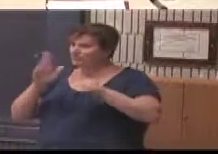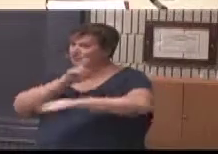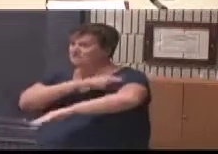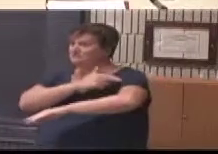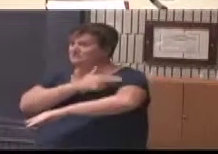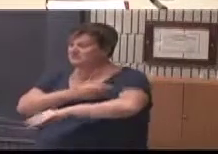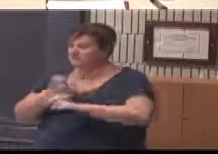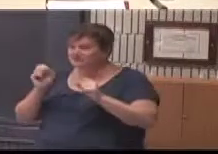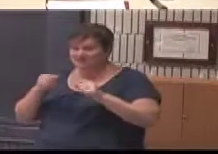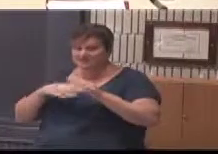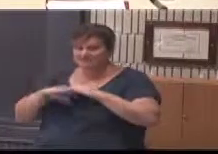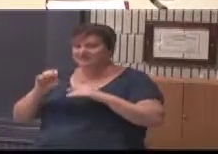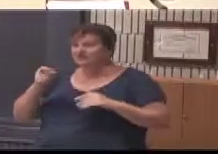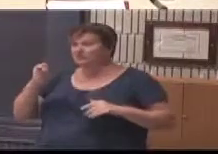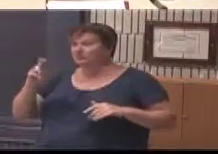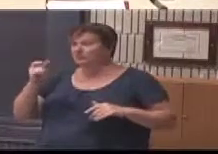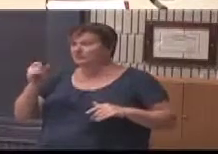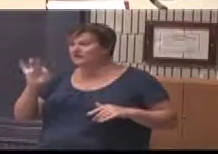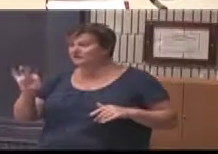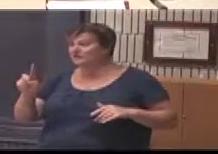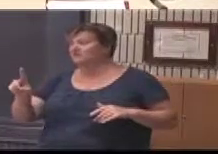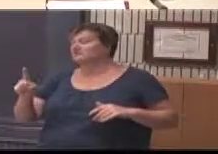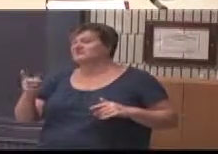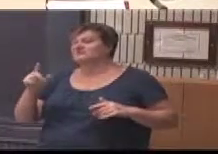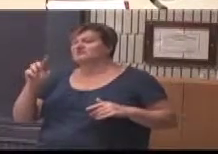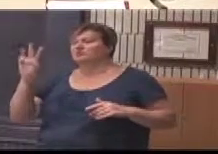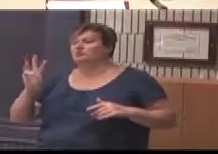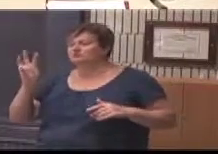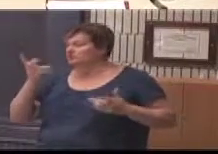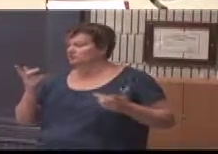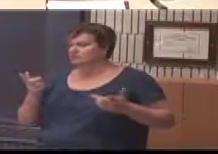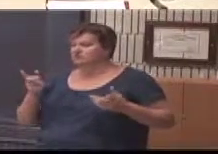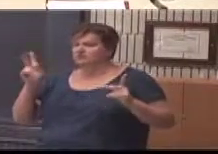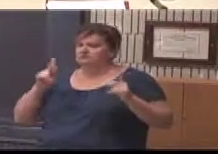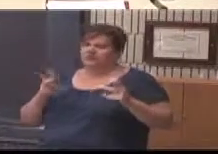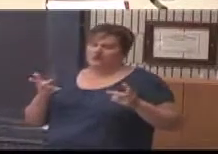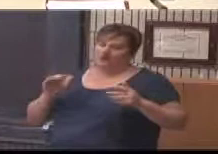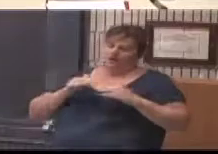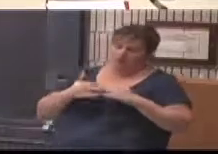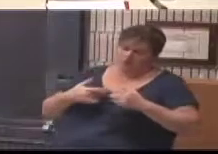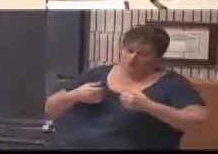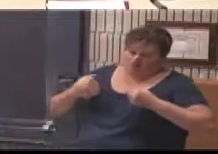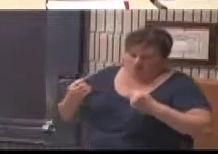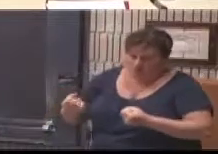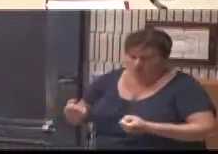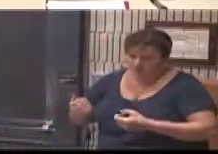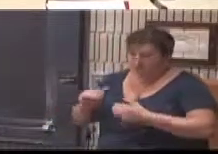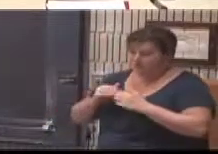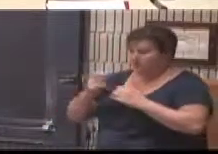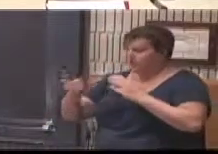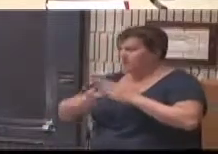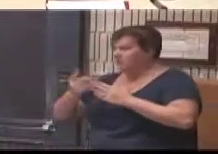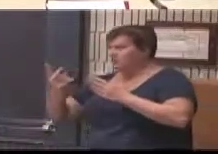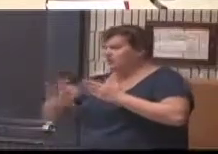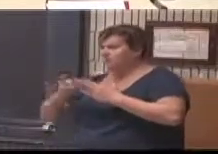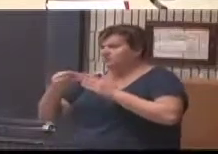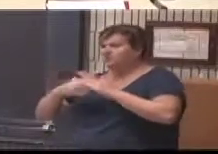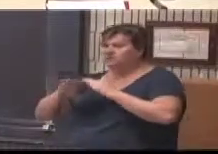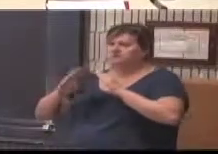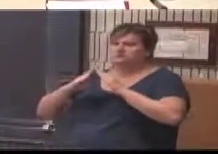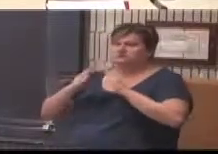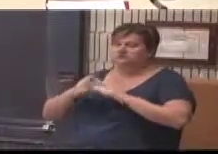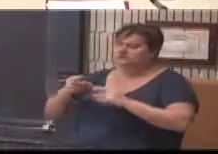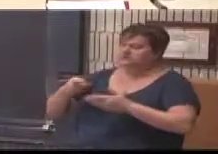diagnosis? Can you get into Springfield or Worcester? You know, it's hard for people to think, okay, now I got to get a ride, you know, an hour or two into a city, pay to